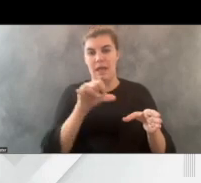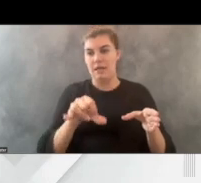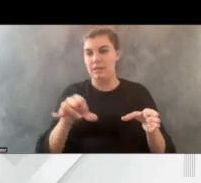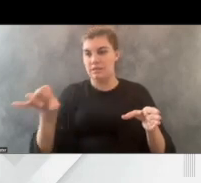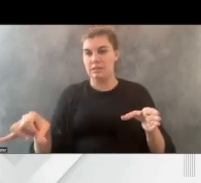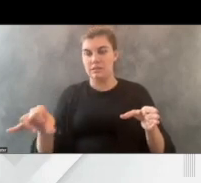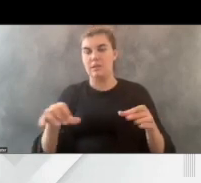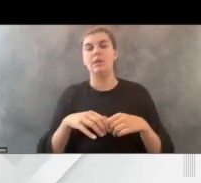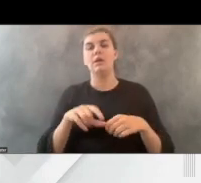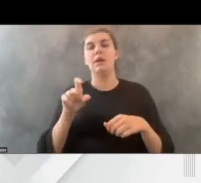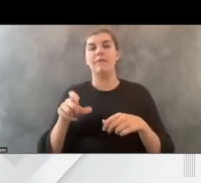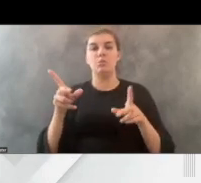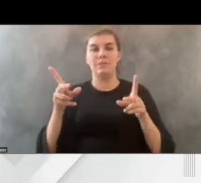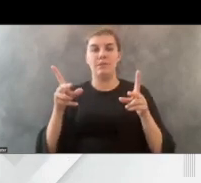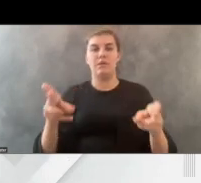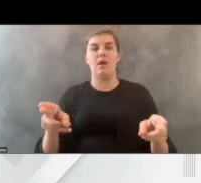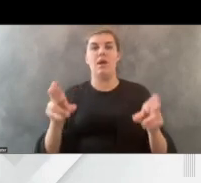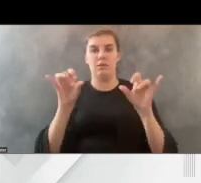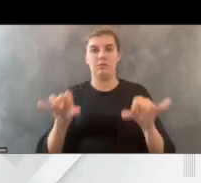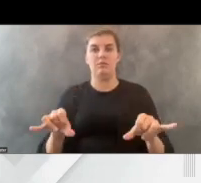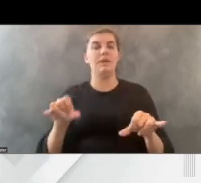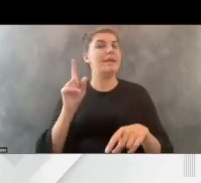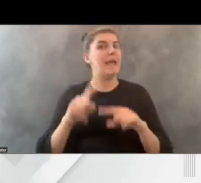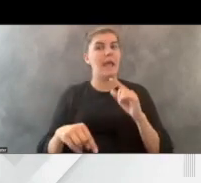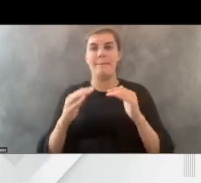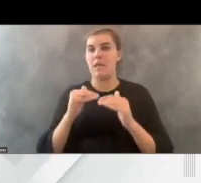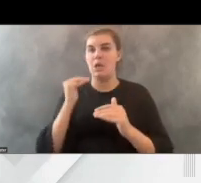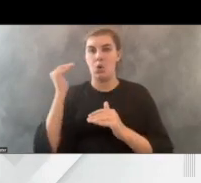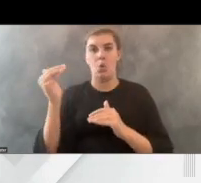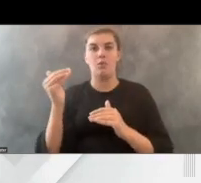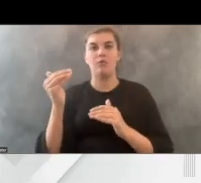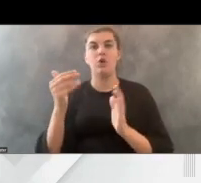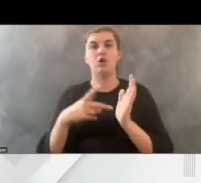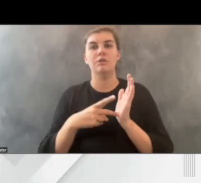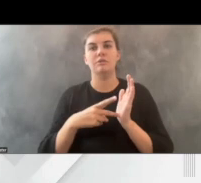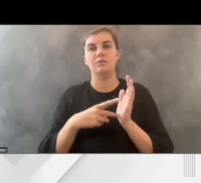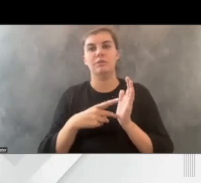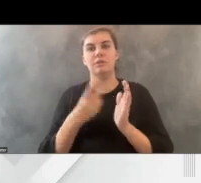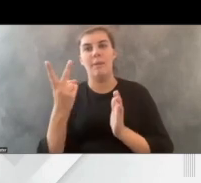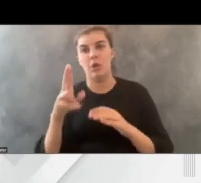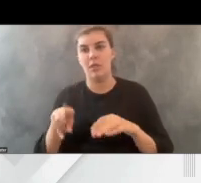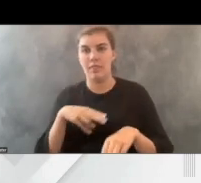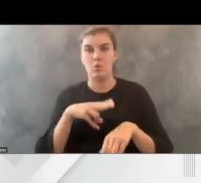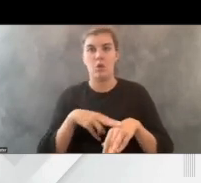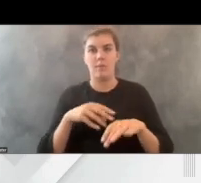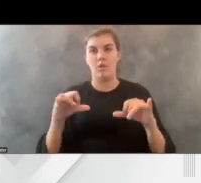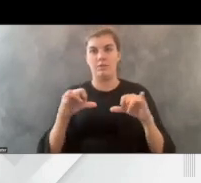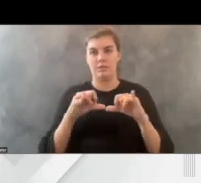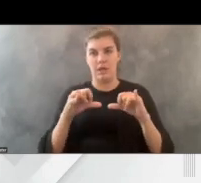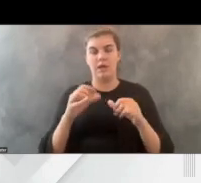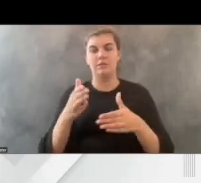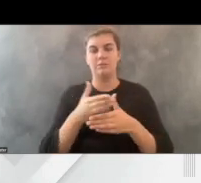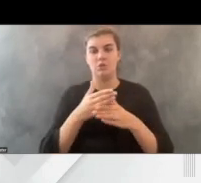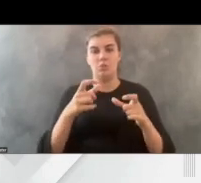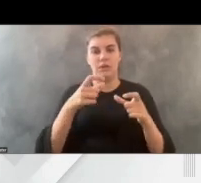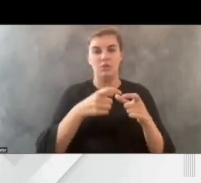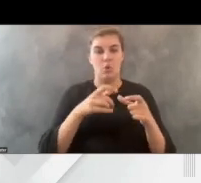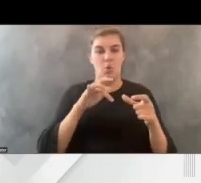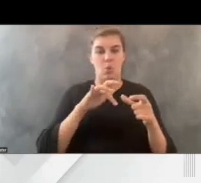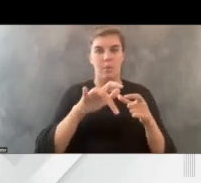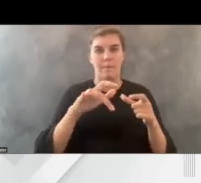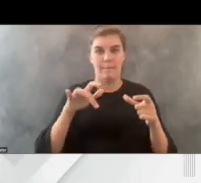run. Grade breaks are not permitted on the surface of curb ramp runs or landings. Surface slopes